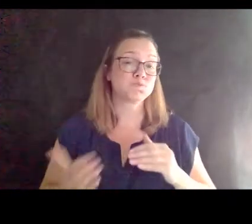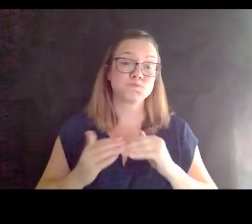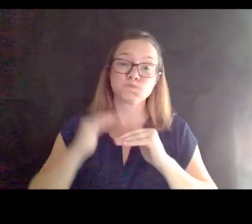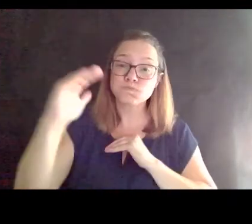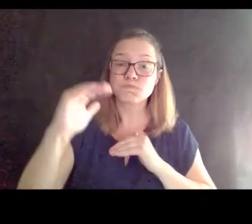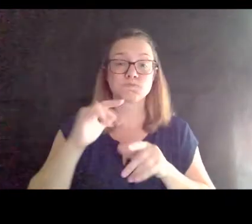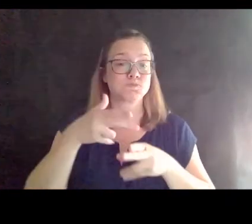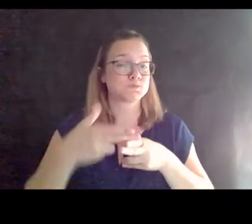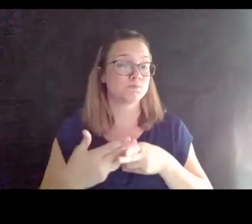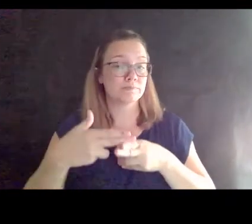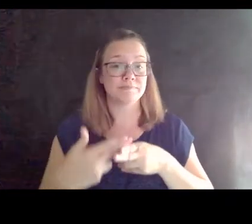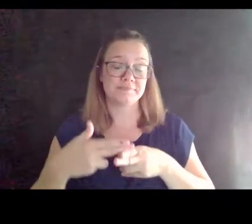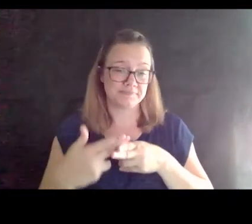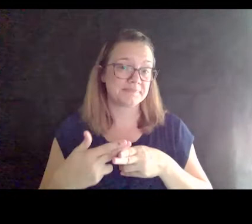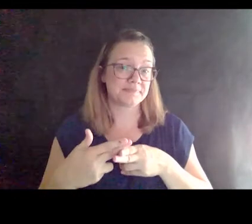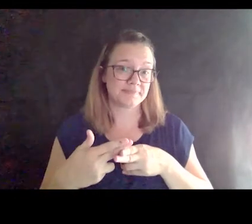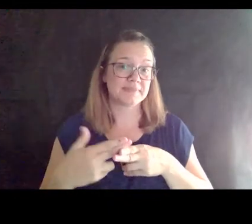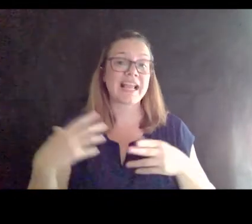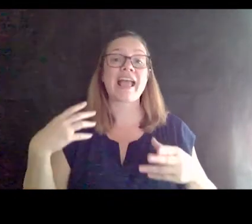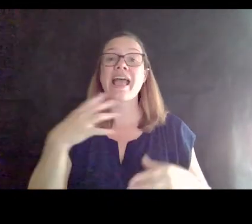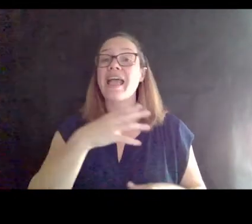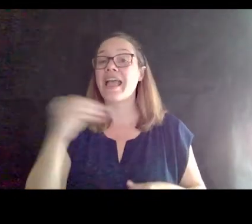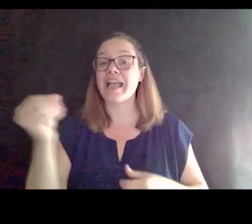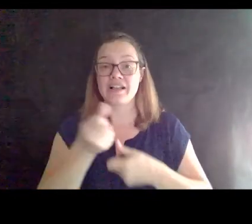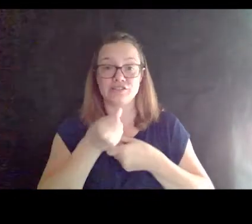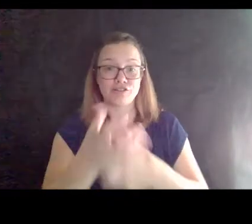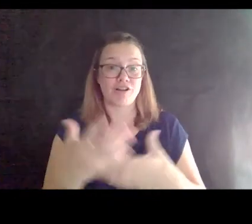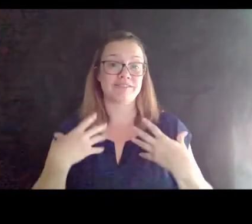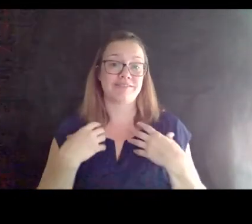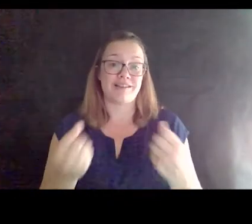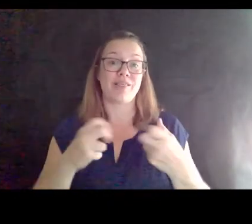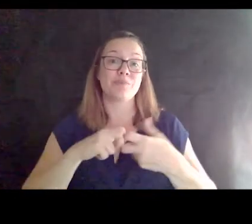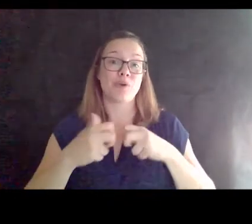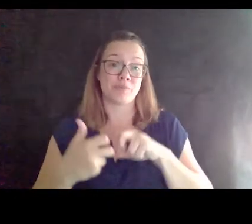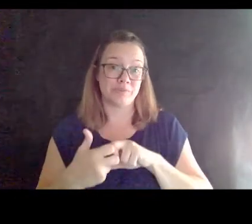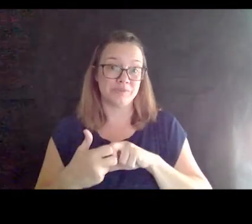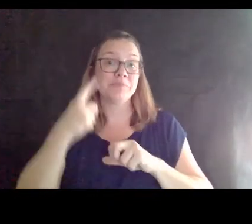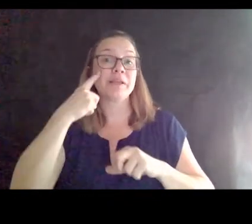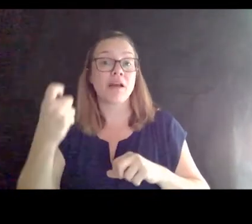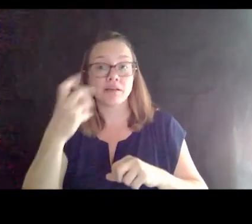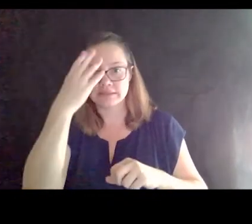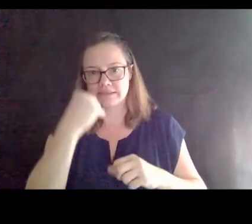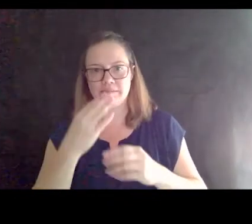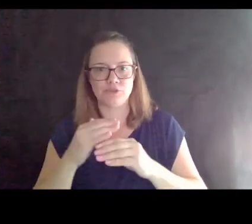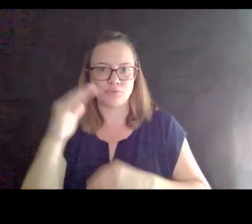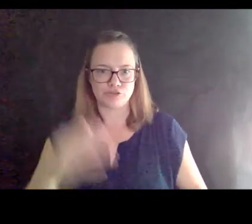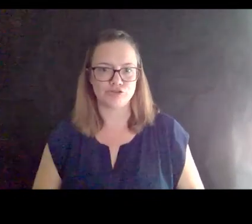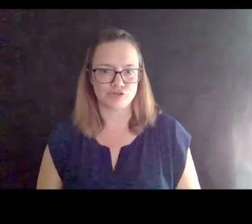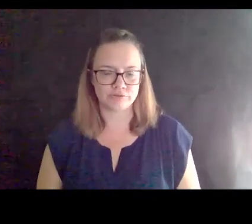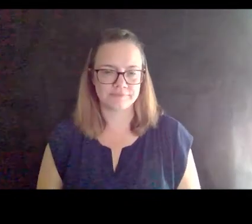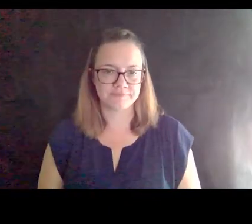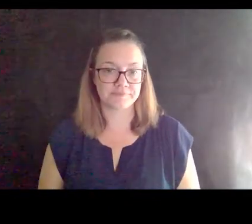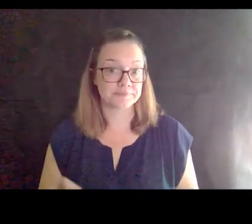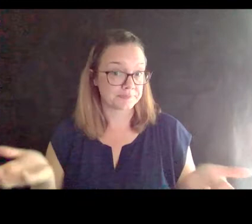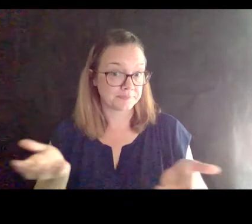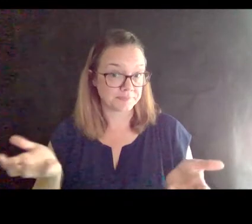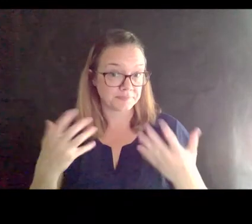a variety of health problems that have been linked to too much sleep. Some of those